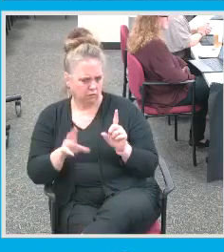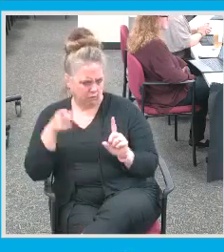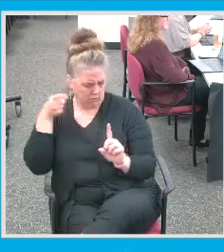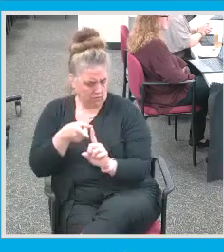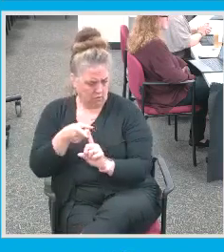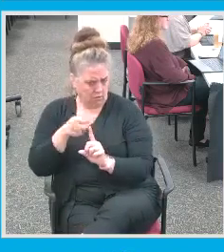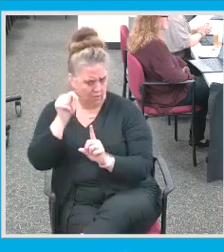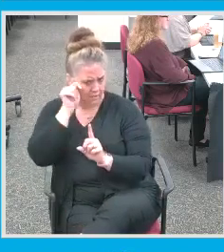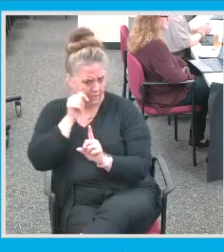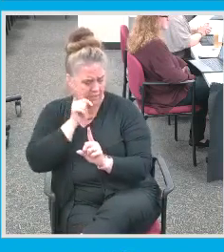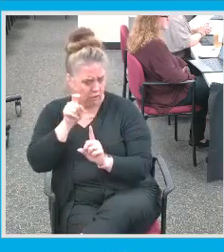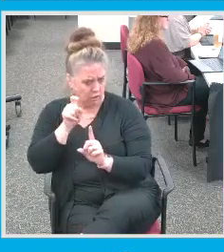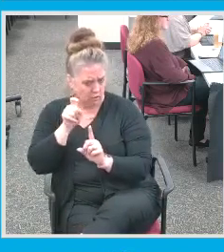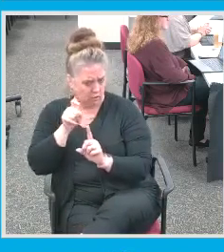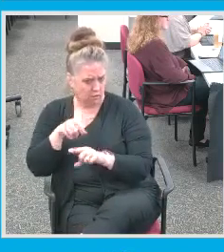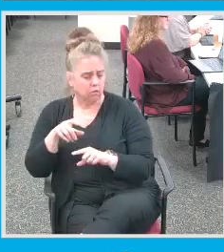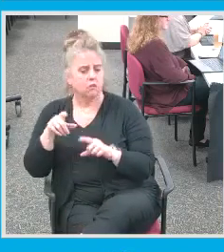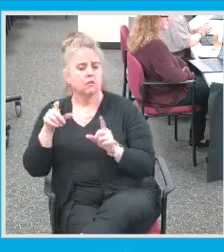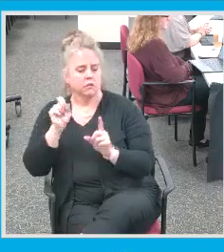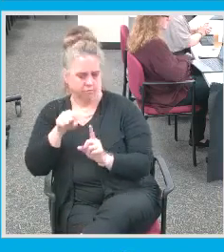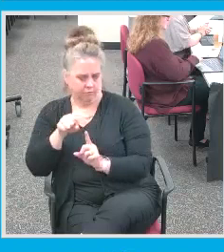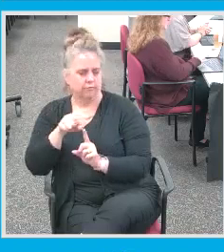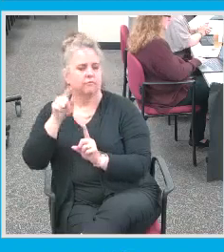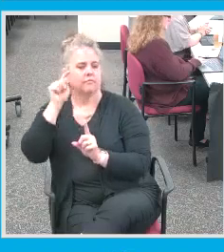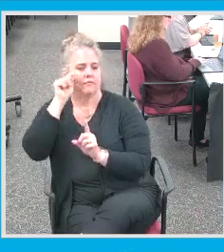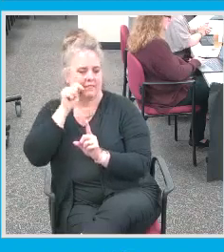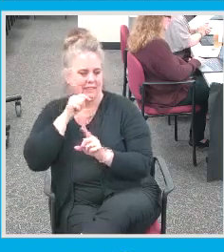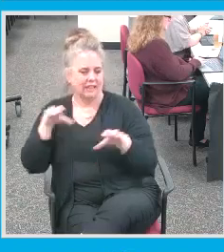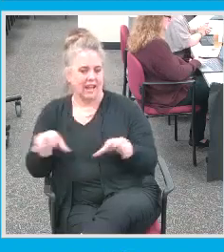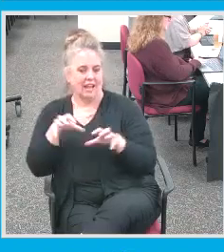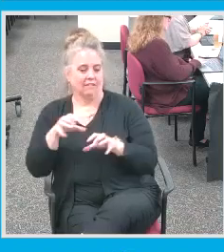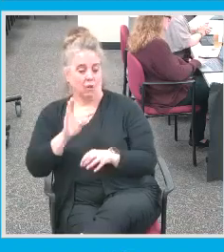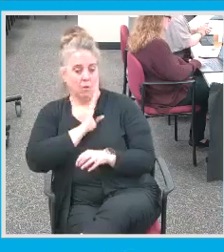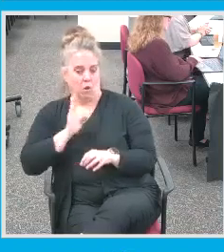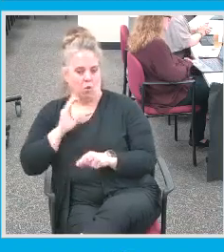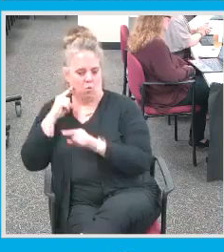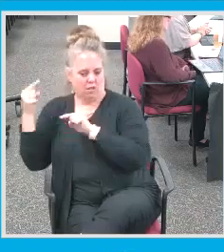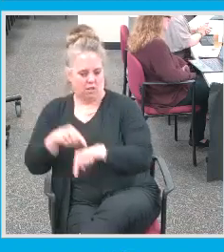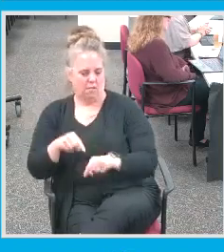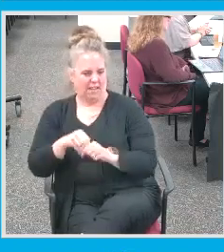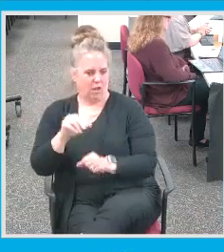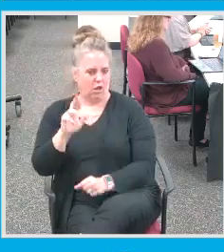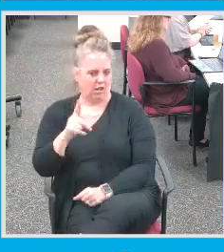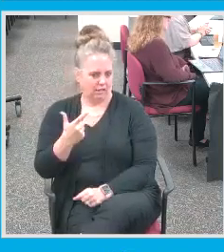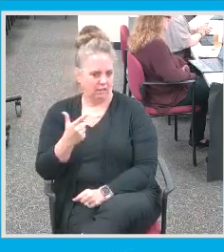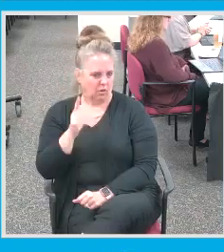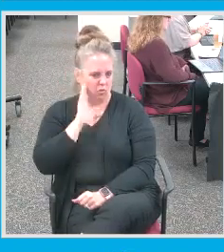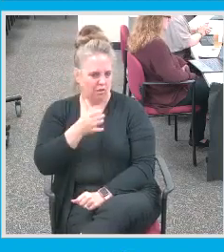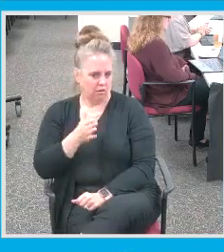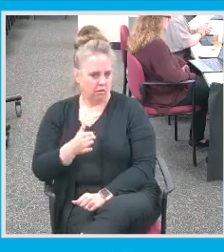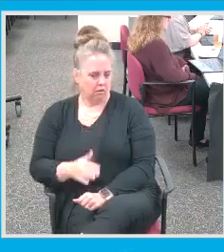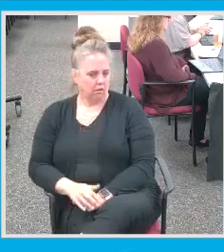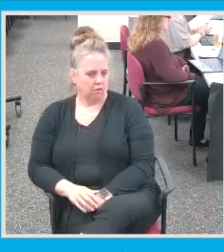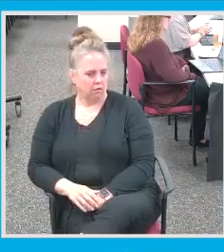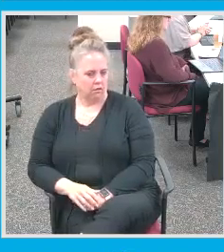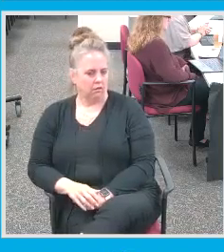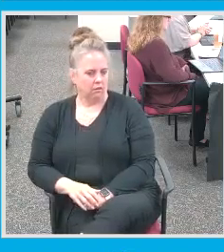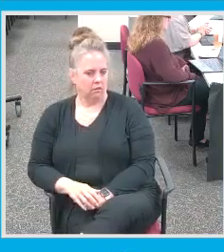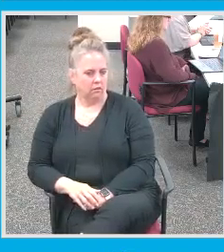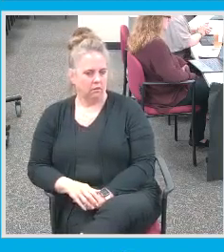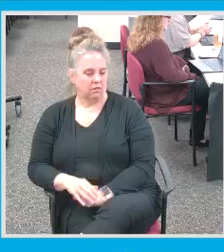hoping for August. Our biggest struggle is that they are located, a lot of them are in Fountain, and then, of course, the Whitefield